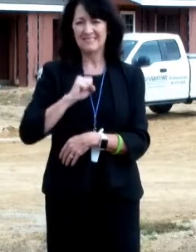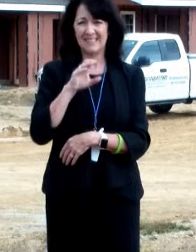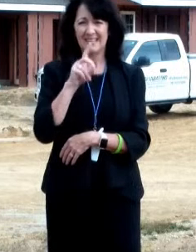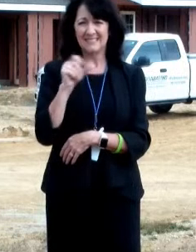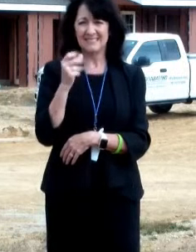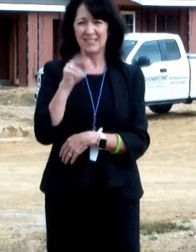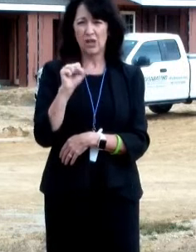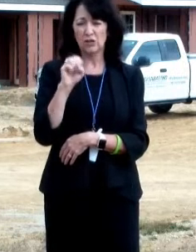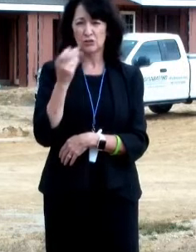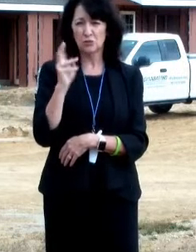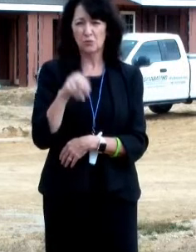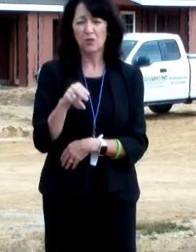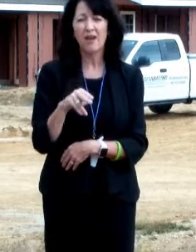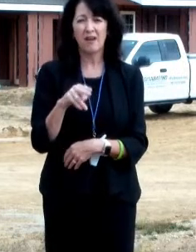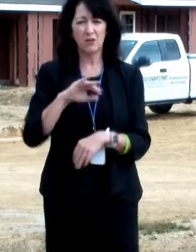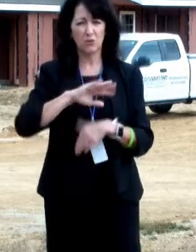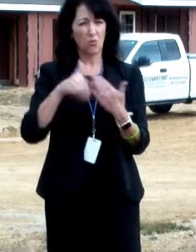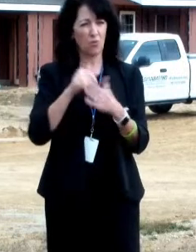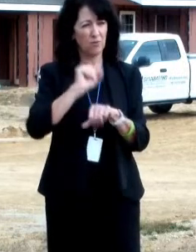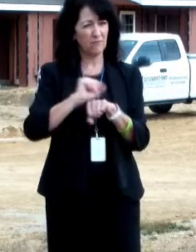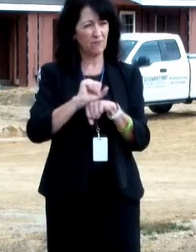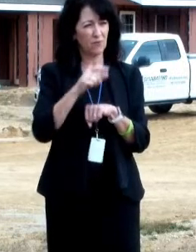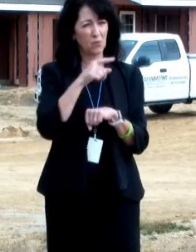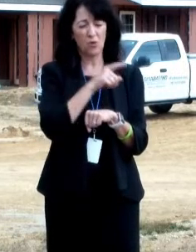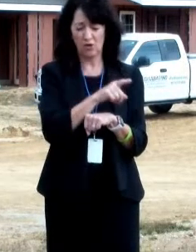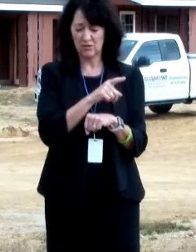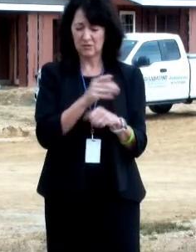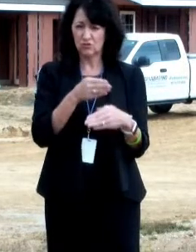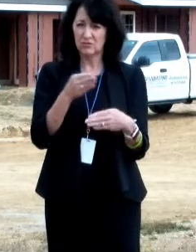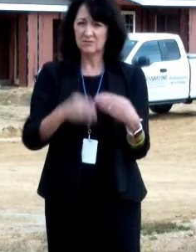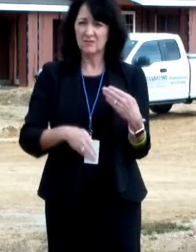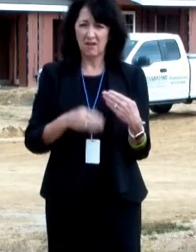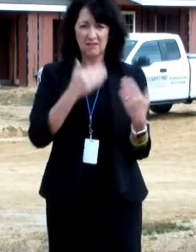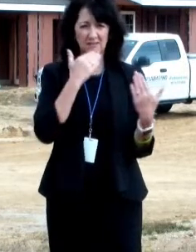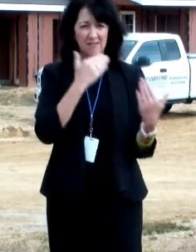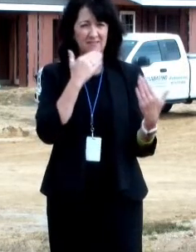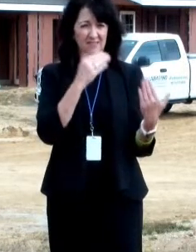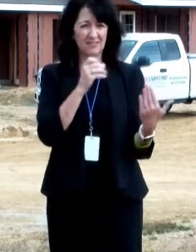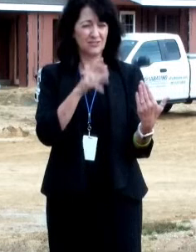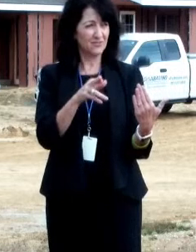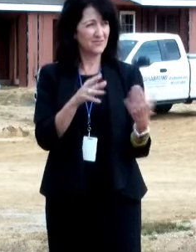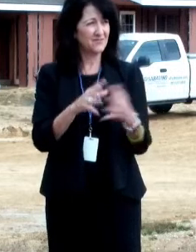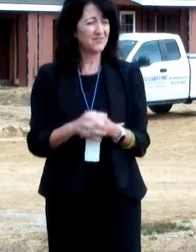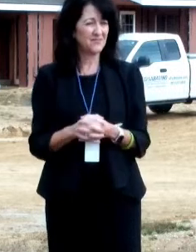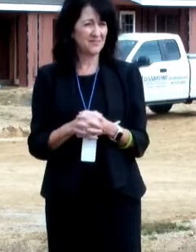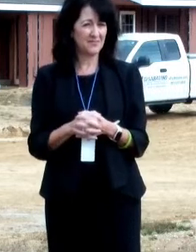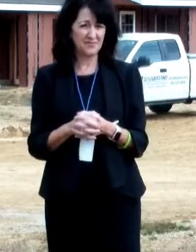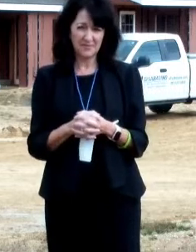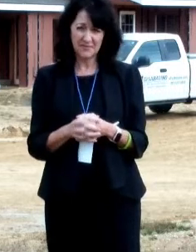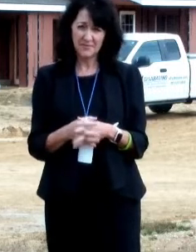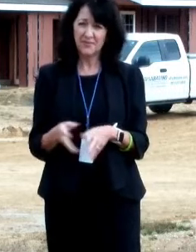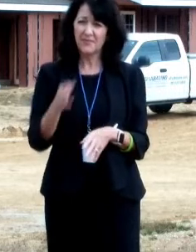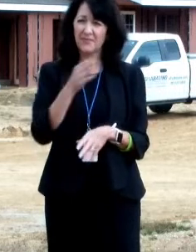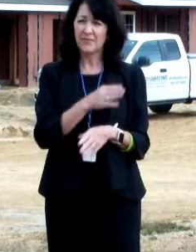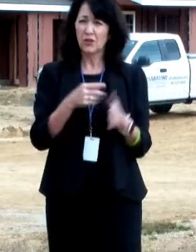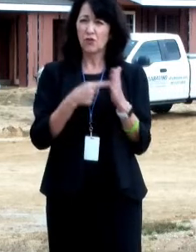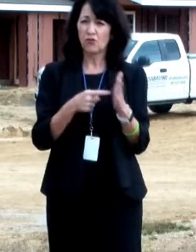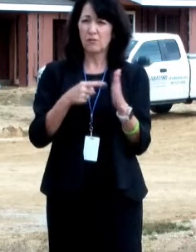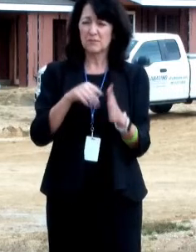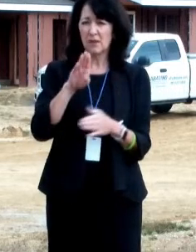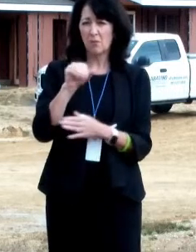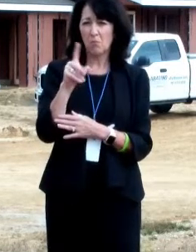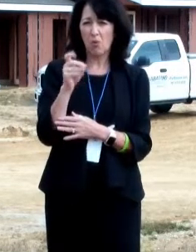done, thank you, sir. Oh, she's next. Representative Bolden, thank